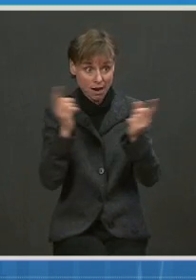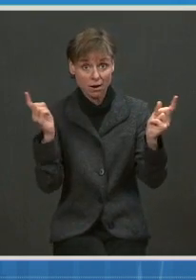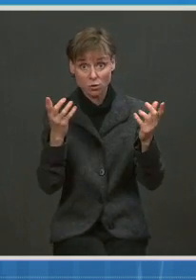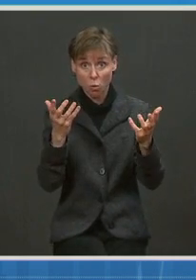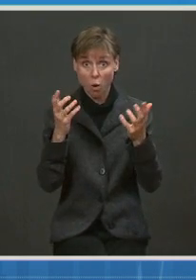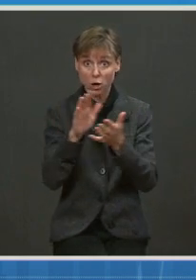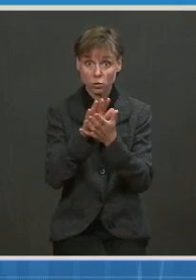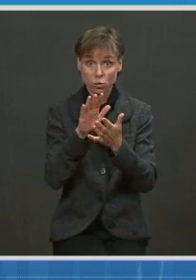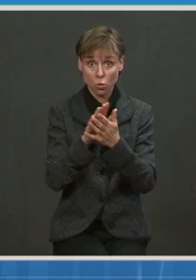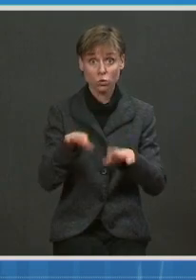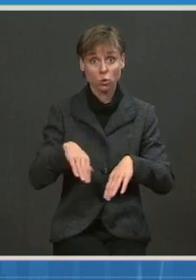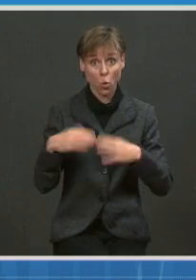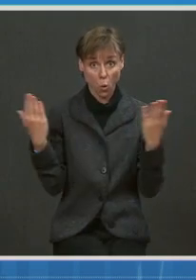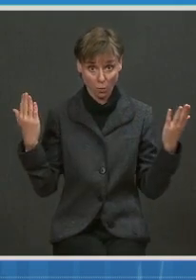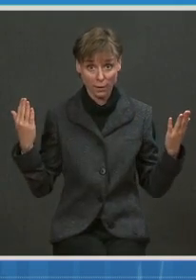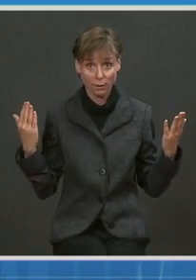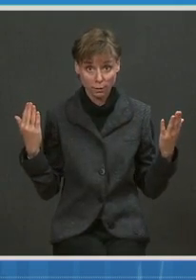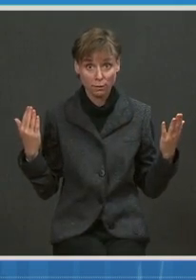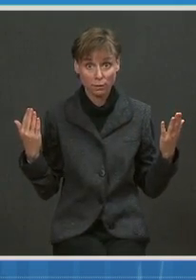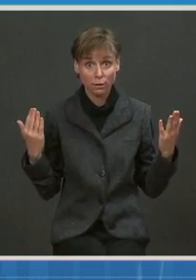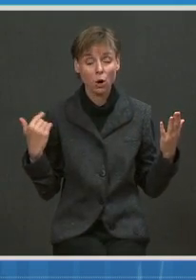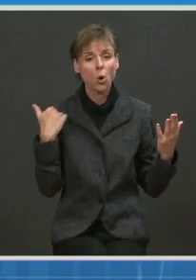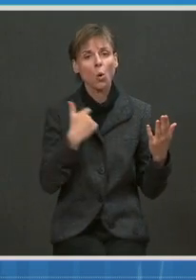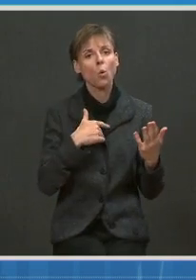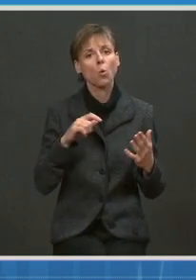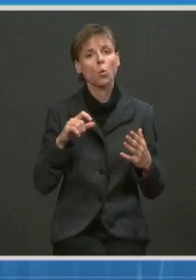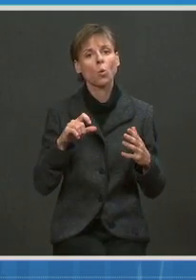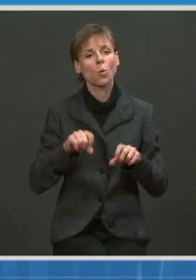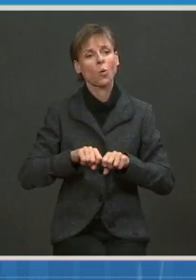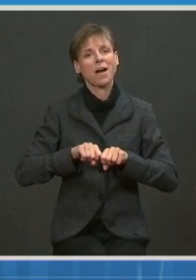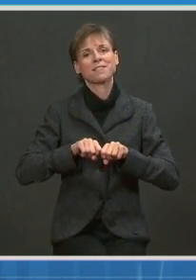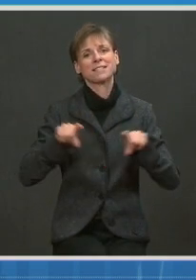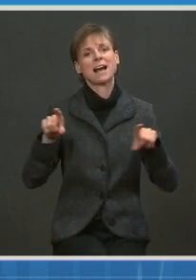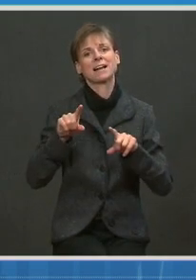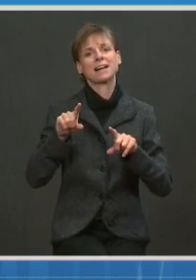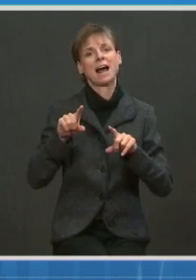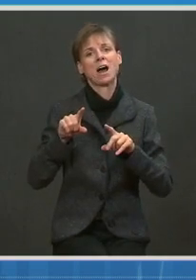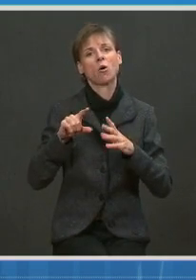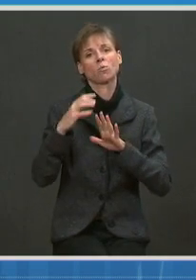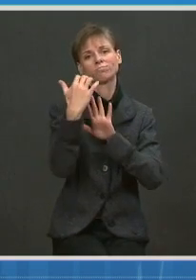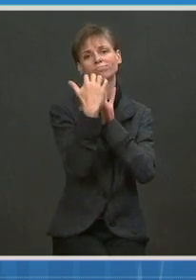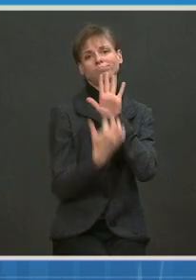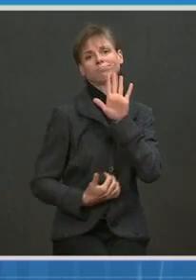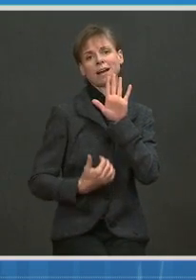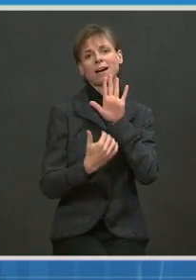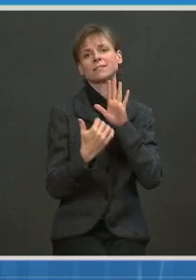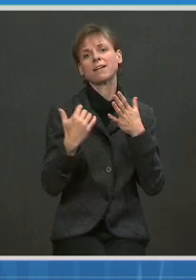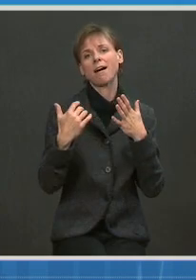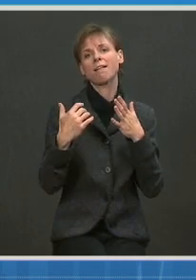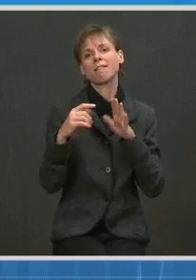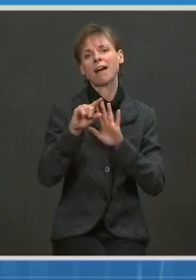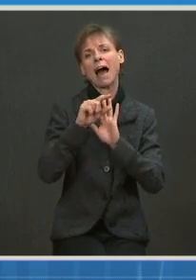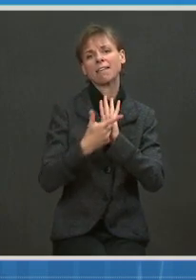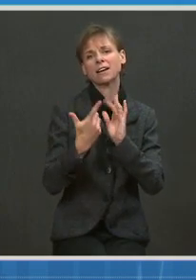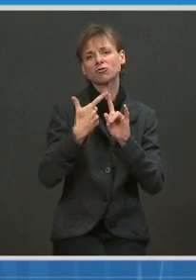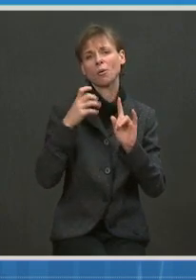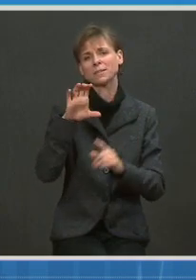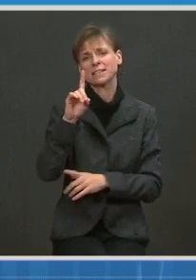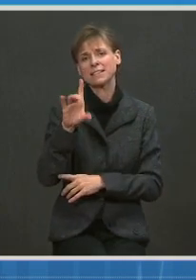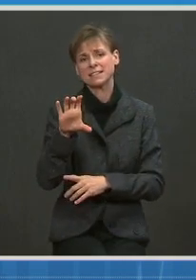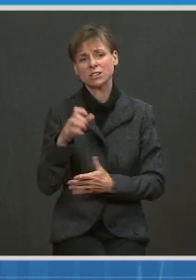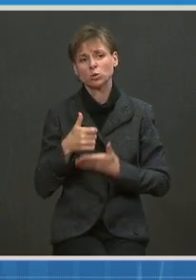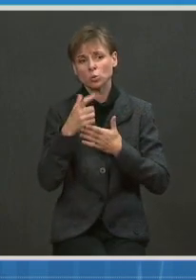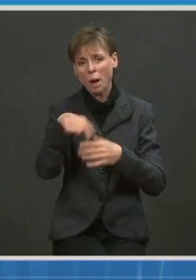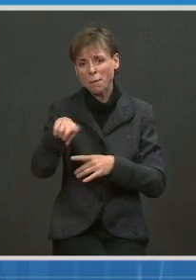we have issued a set of guidelines from the CDC to help with a roadmap to do that,